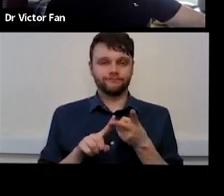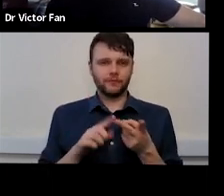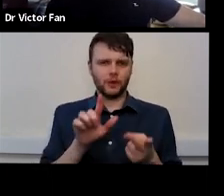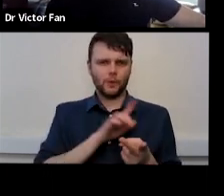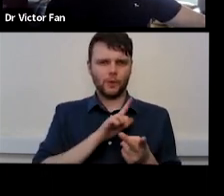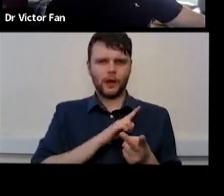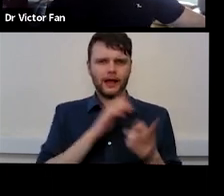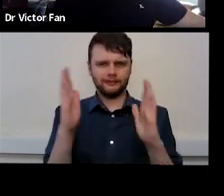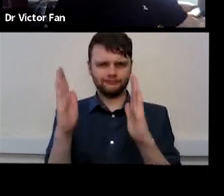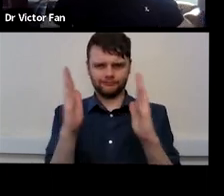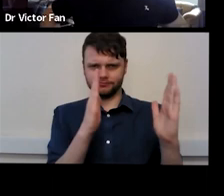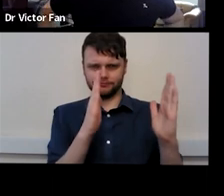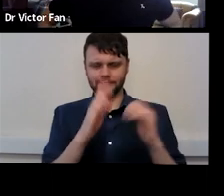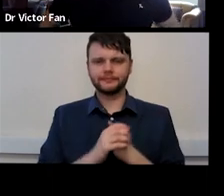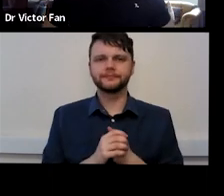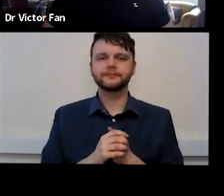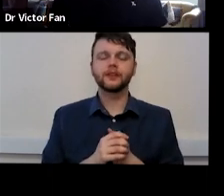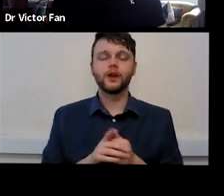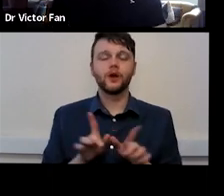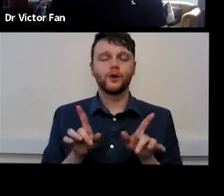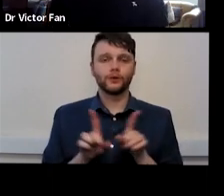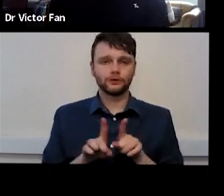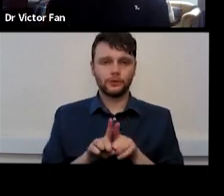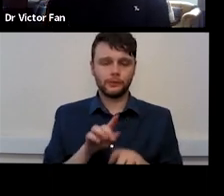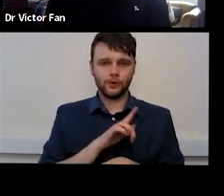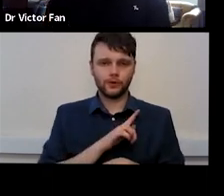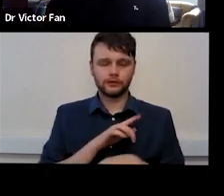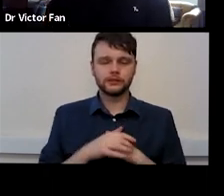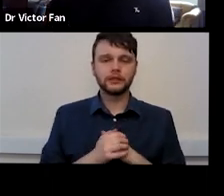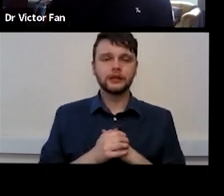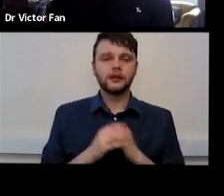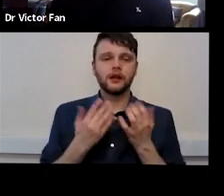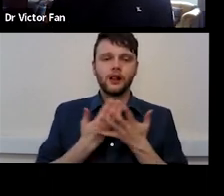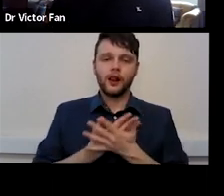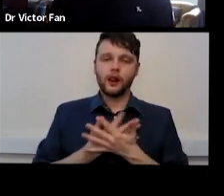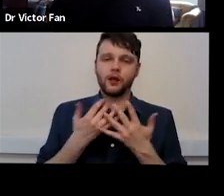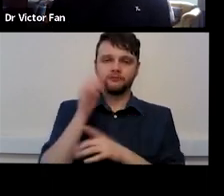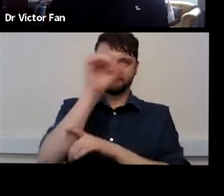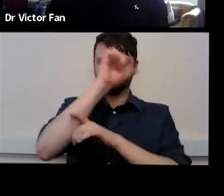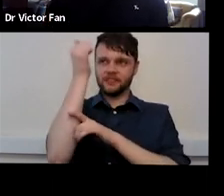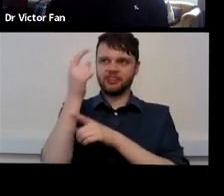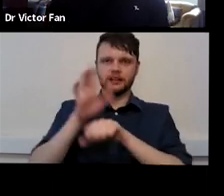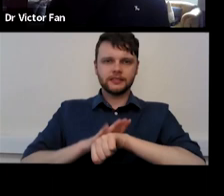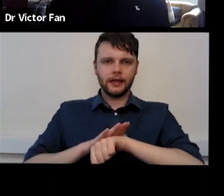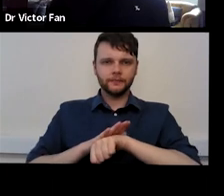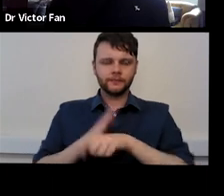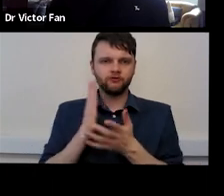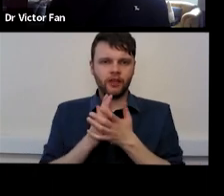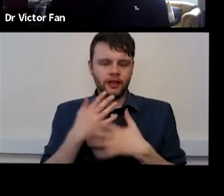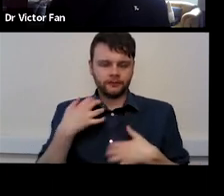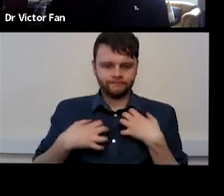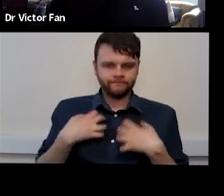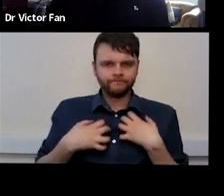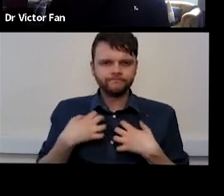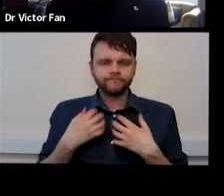the framing is decentered is also because a lot of intellectuals at that time were fascinated